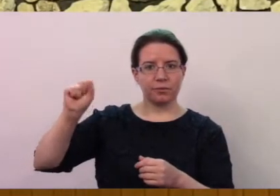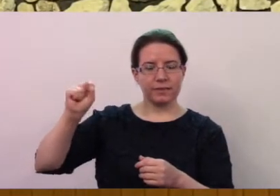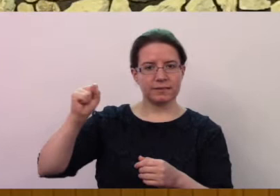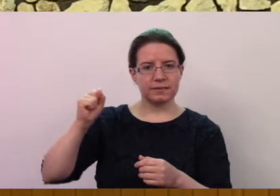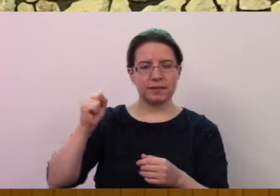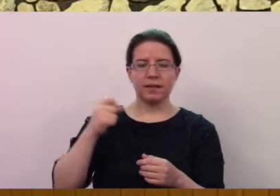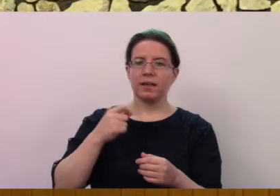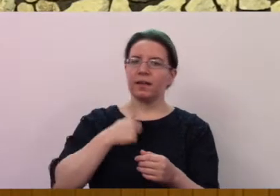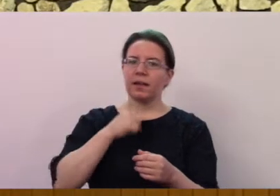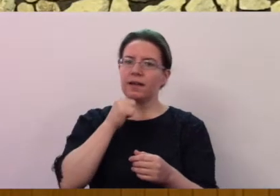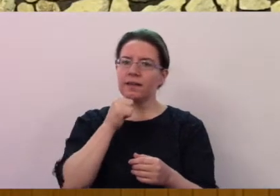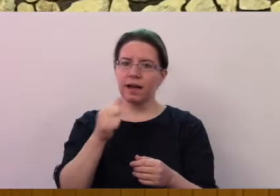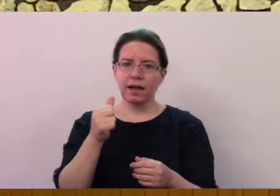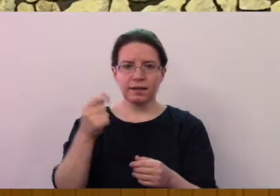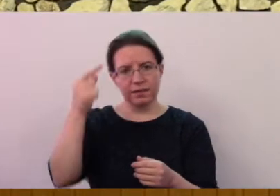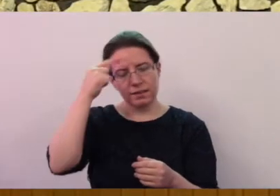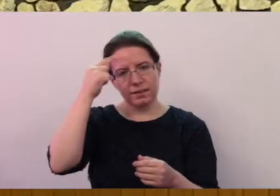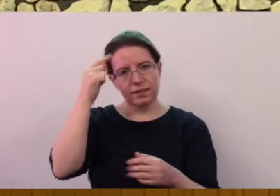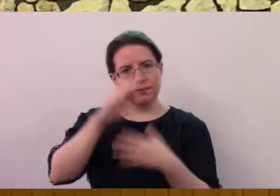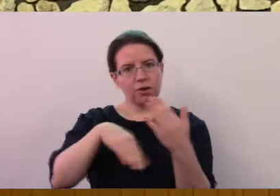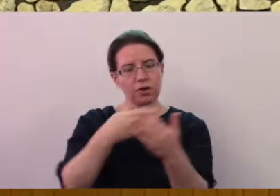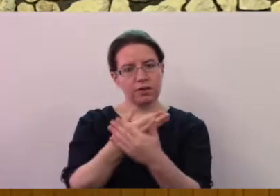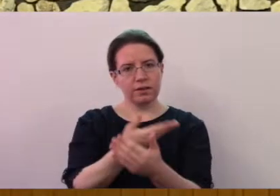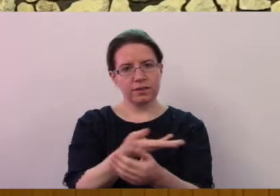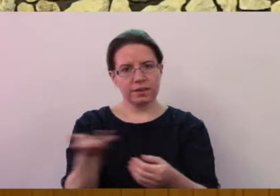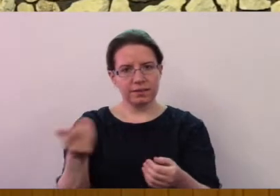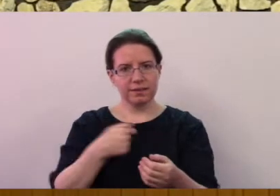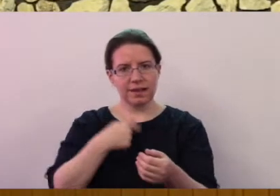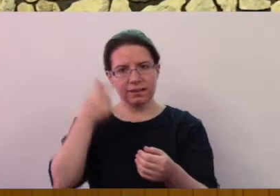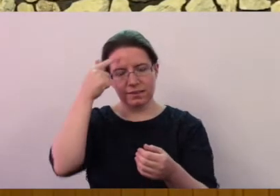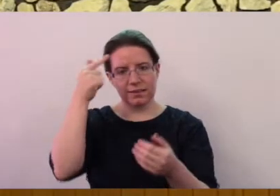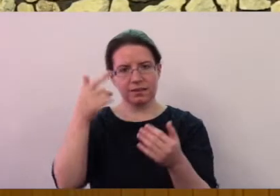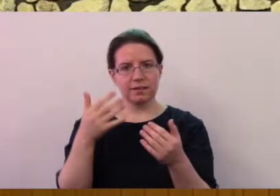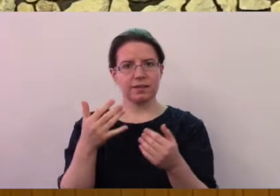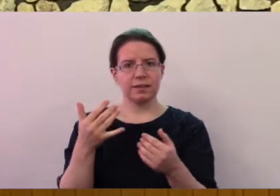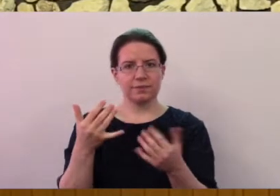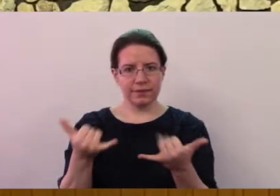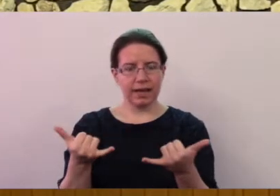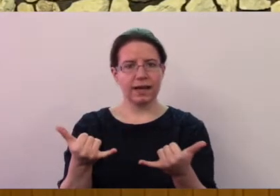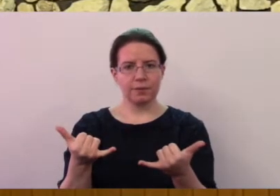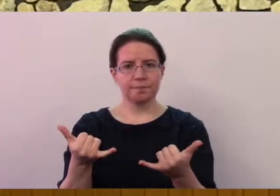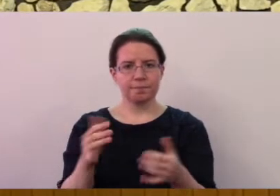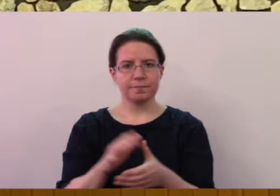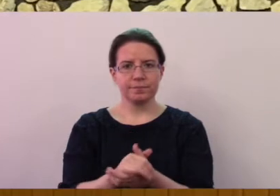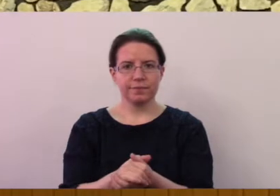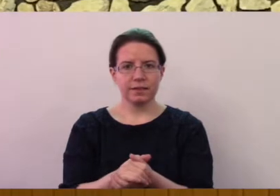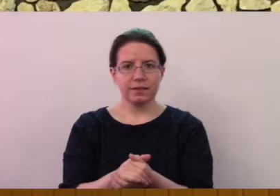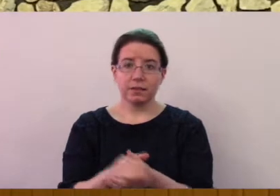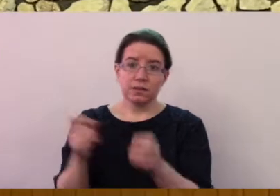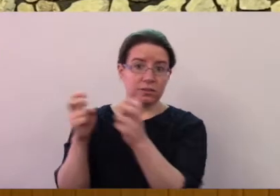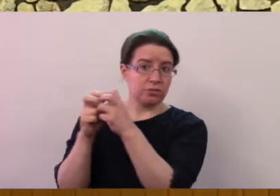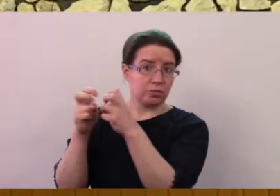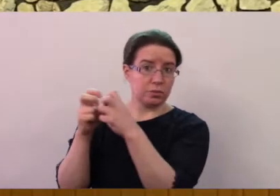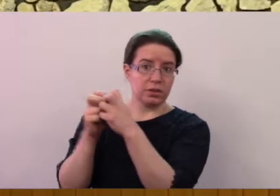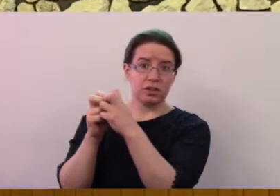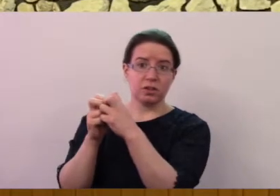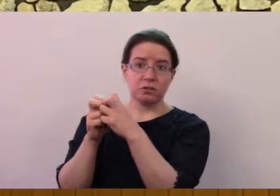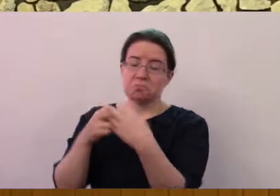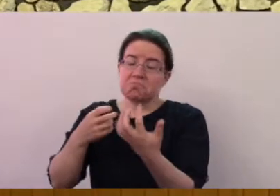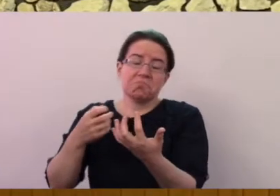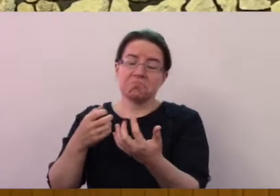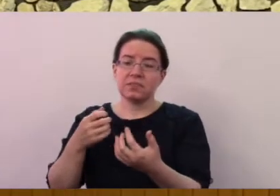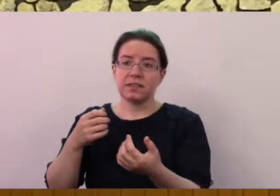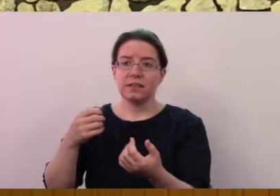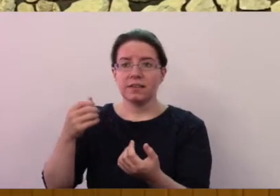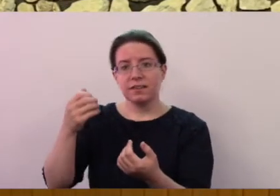and then he got down and walked, and you know, he wasn't concerned about his touch points, as some people out there